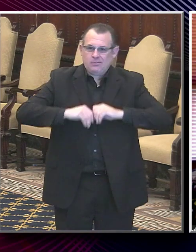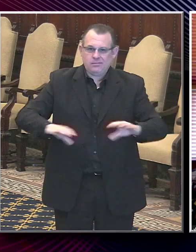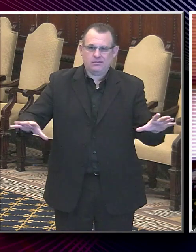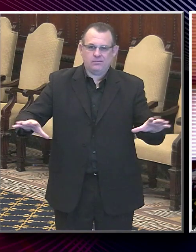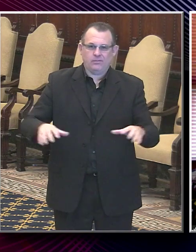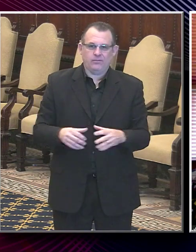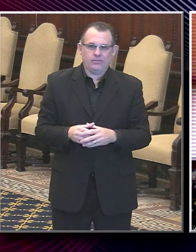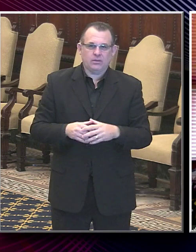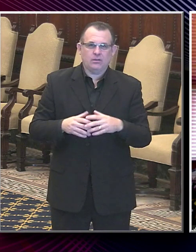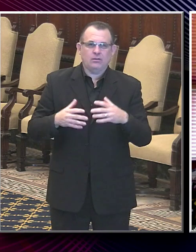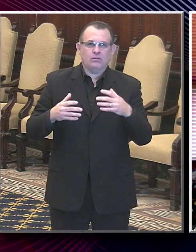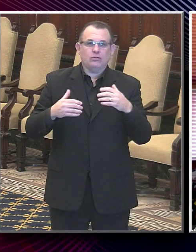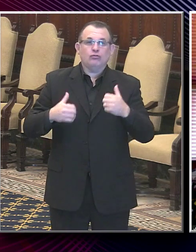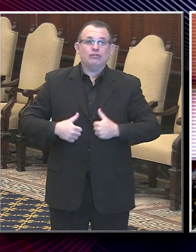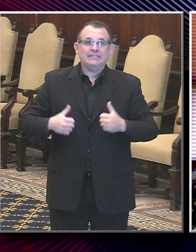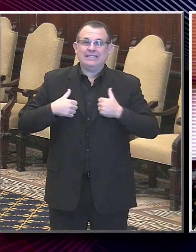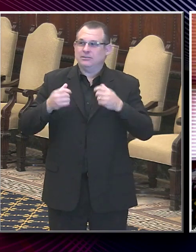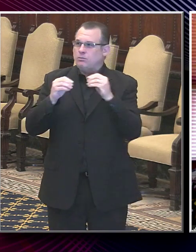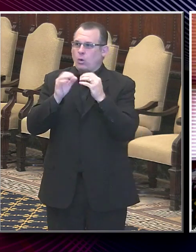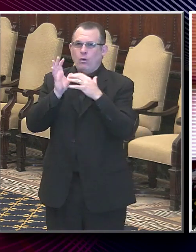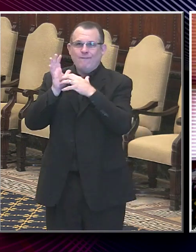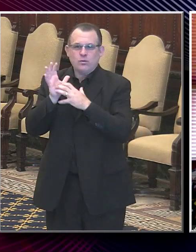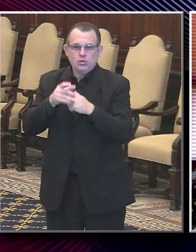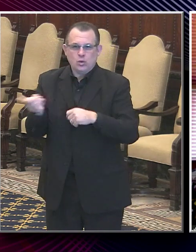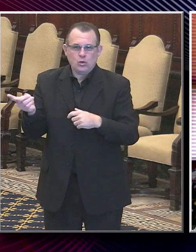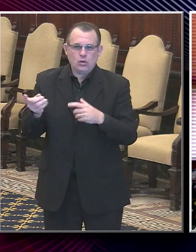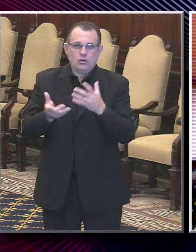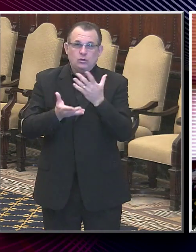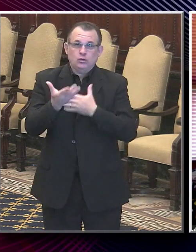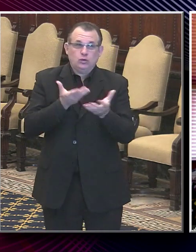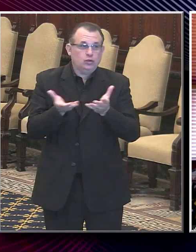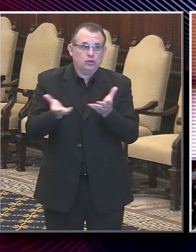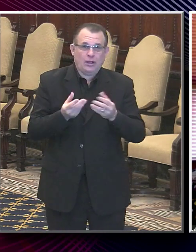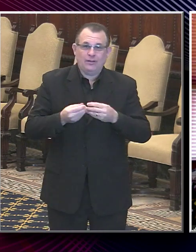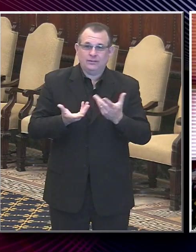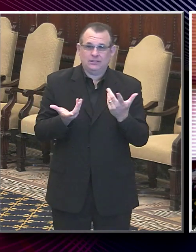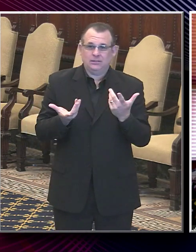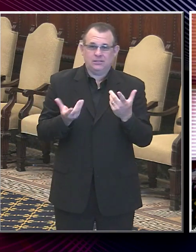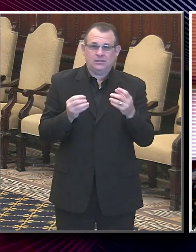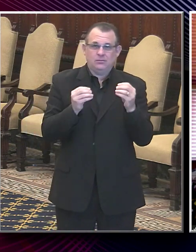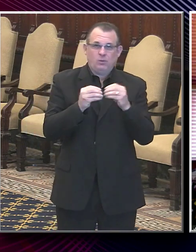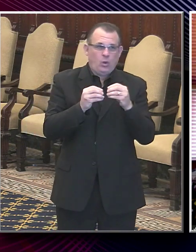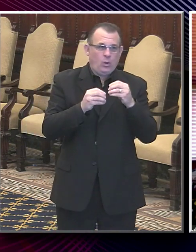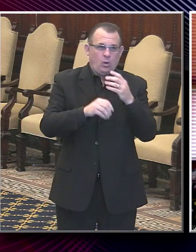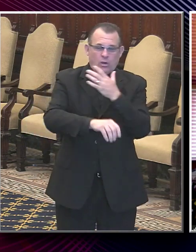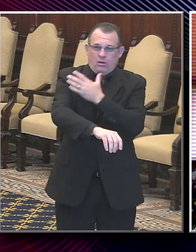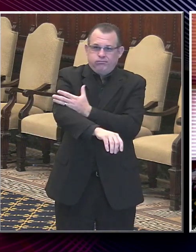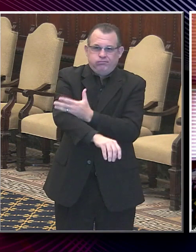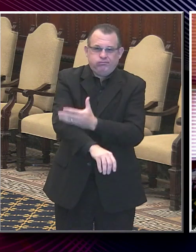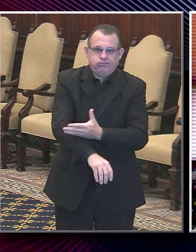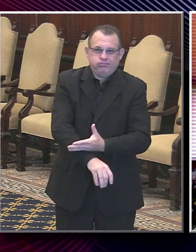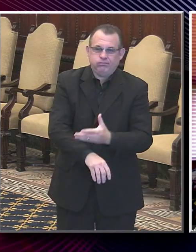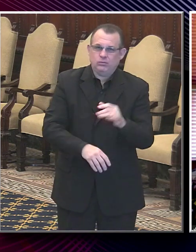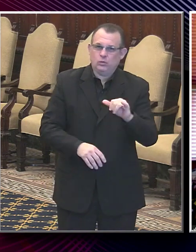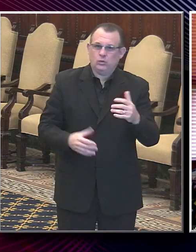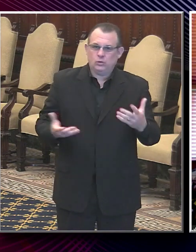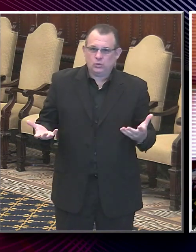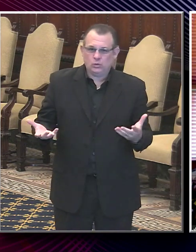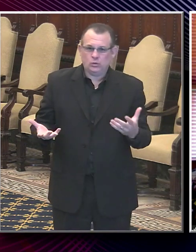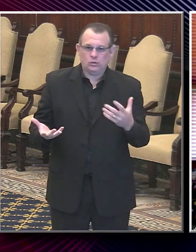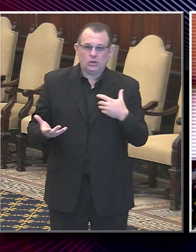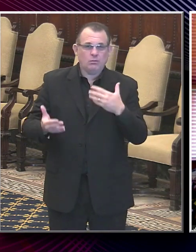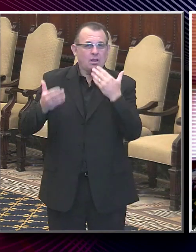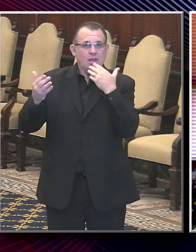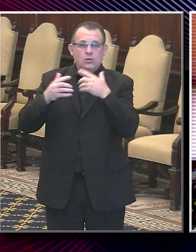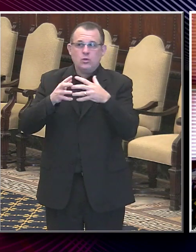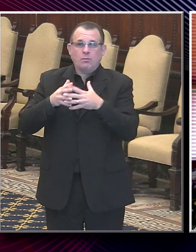turn has placed great strains on social service providers here in our city. We thank American Airlines for their generosity. Finally,